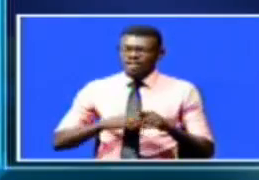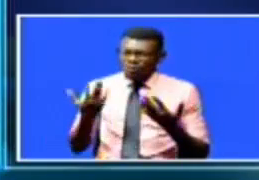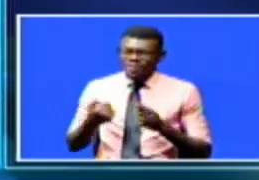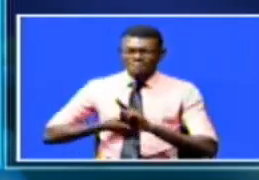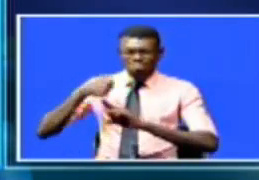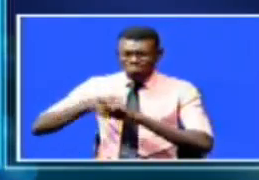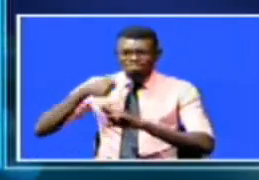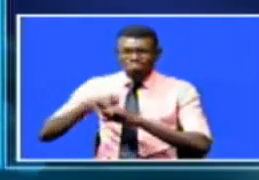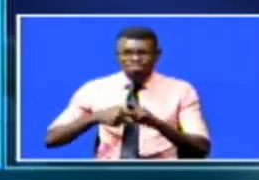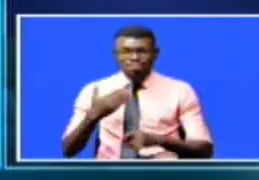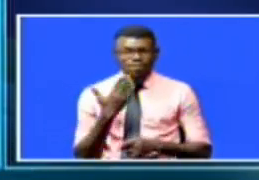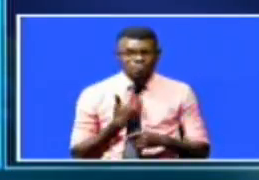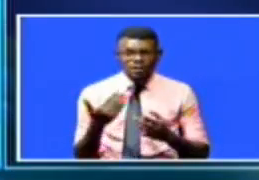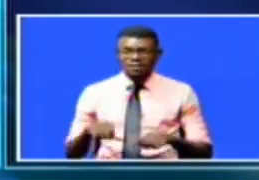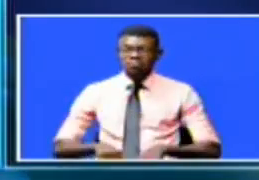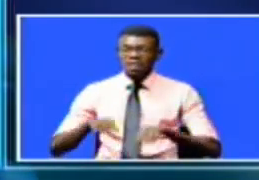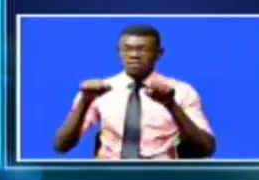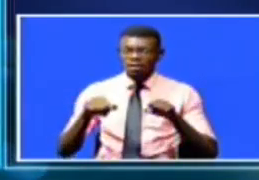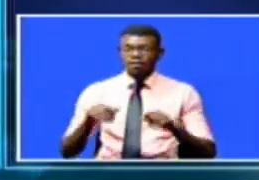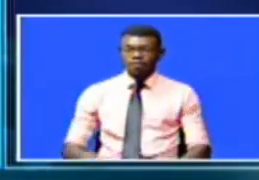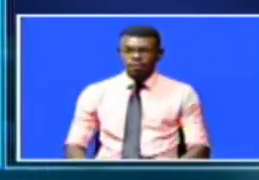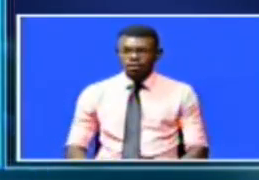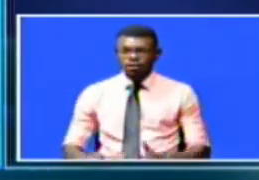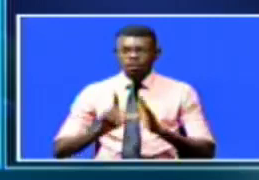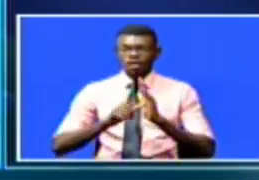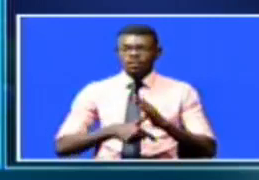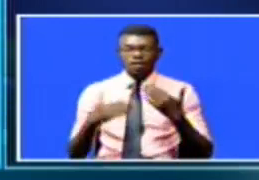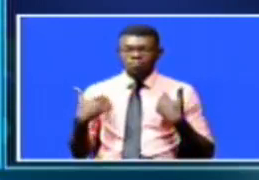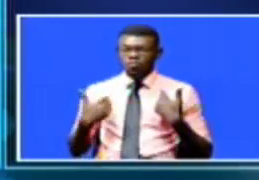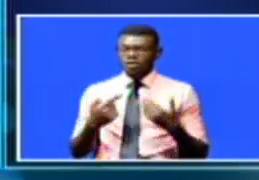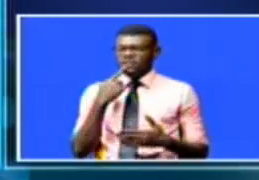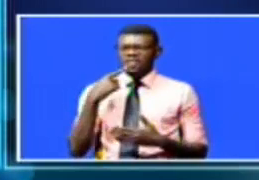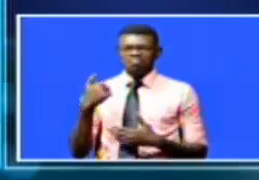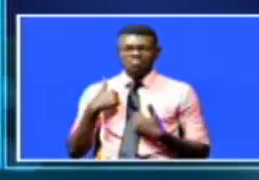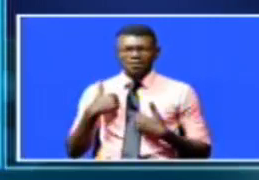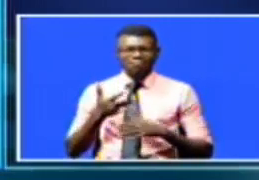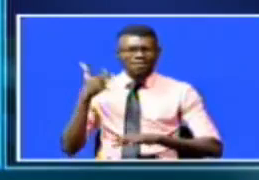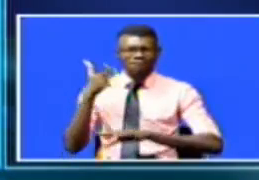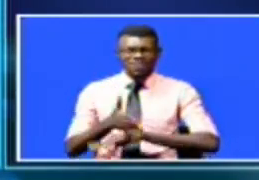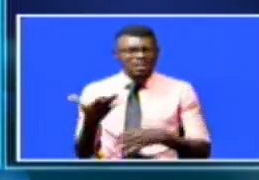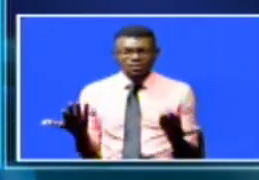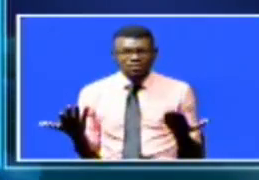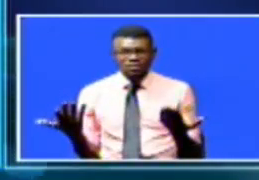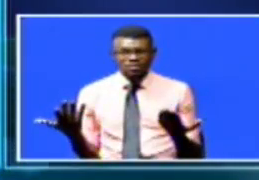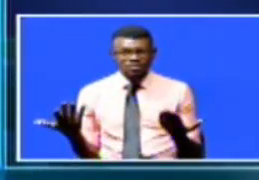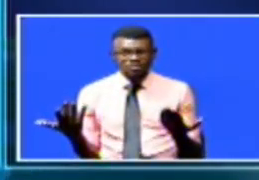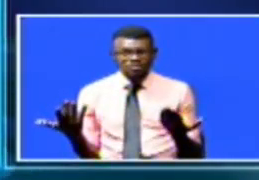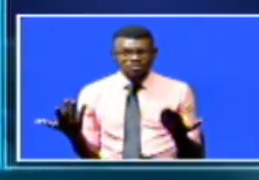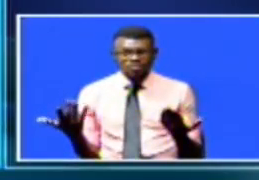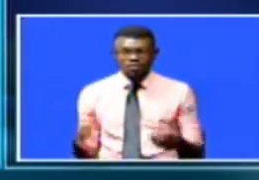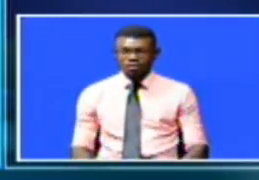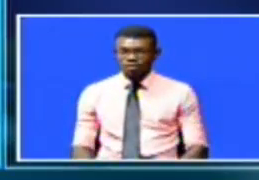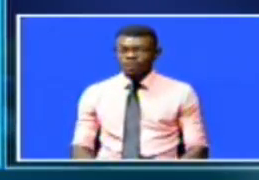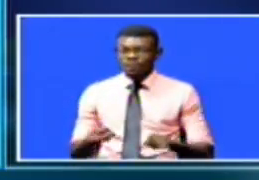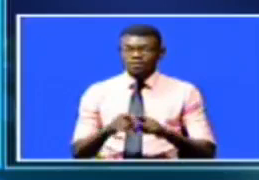for you to become the chairperson, then you are told that you've betrayed the party. Speaking of arrangements or agreements in your party, there was